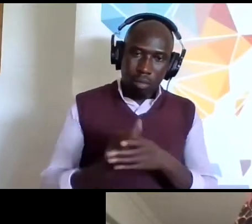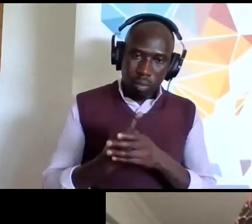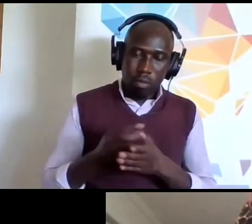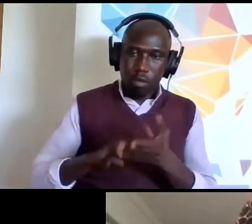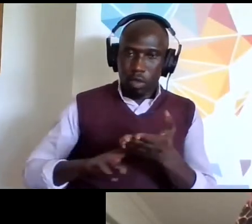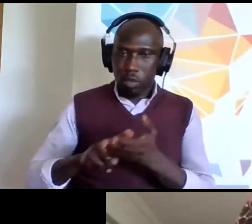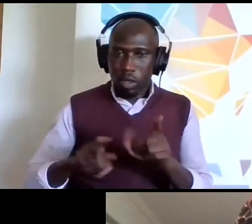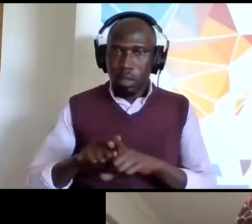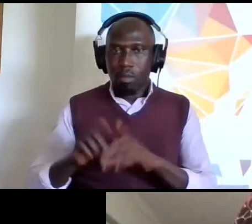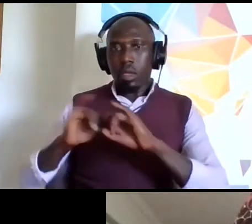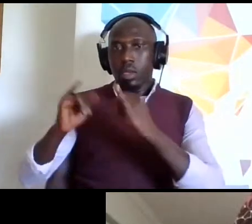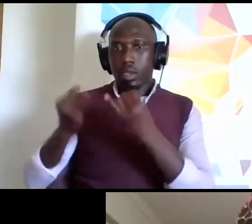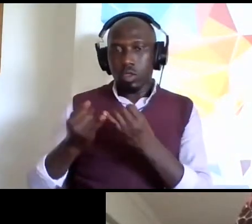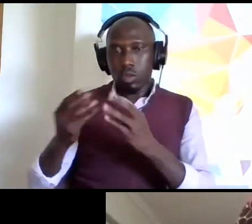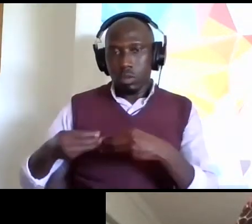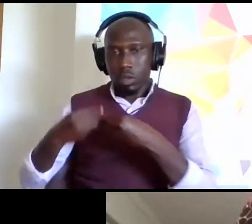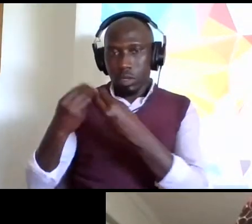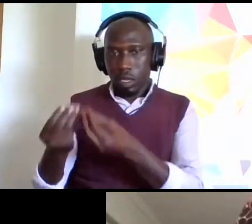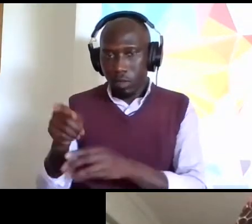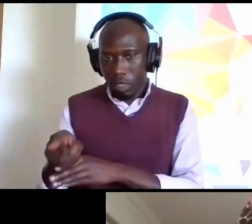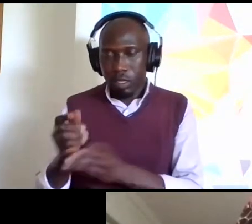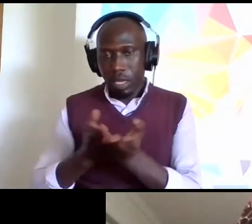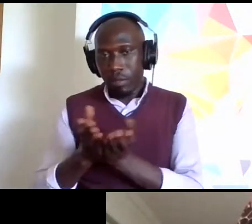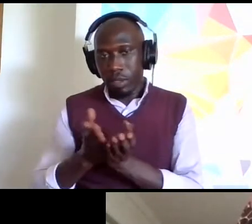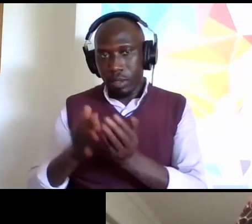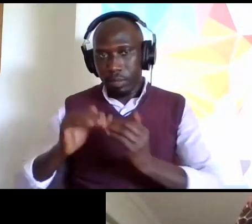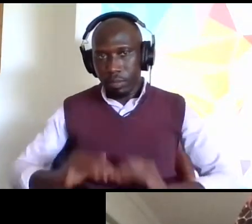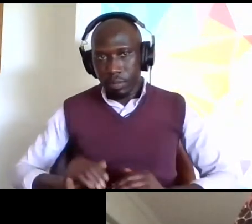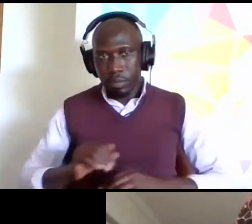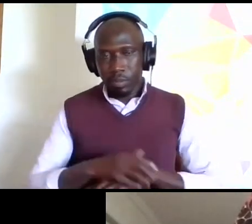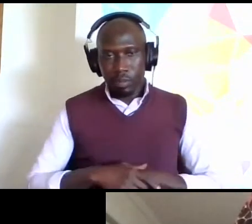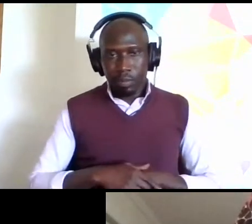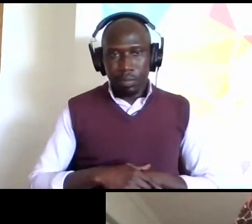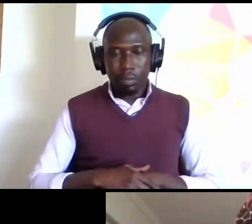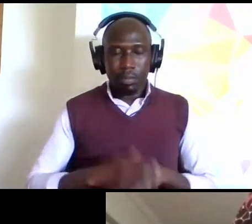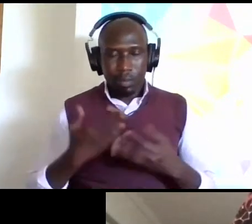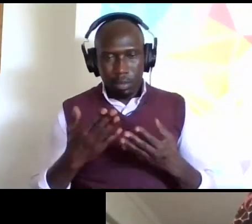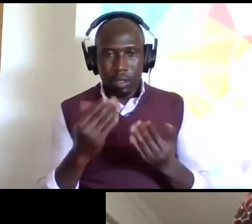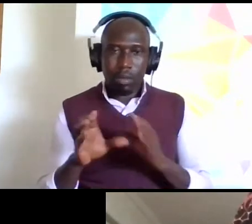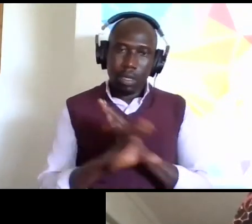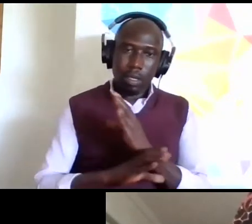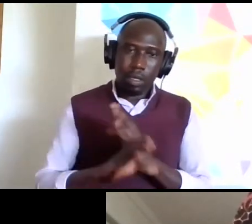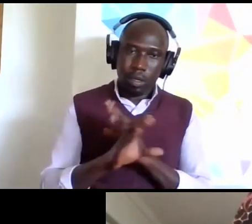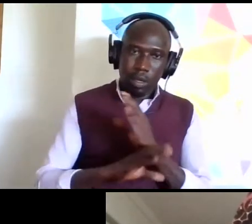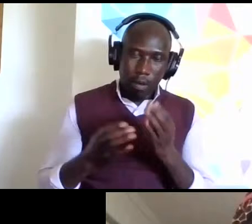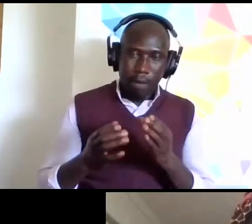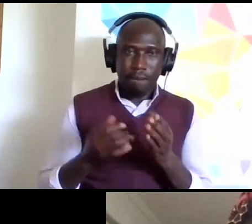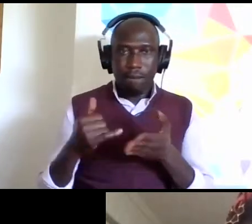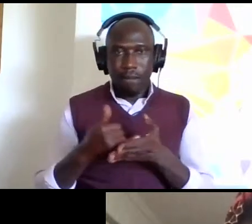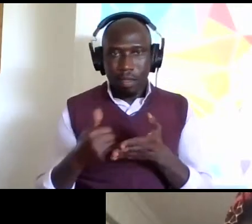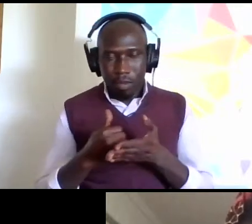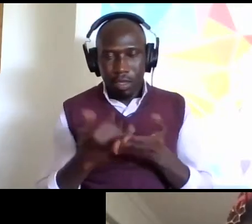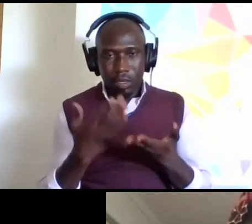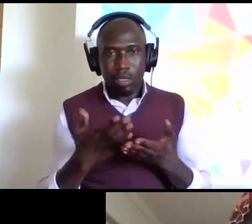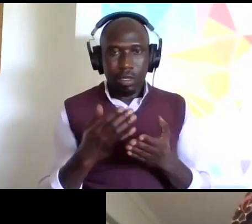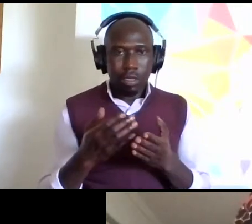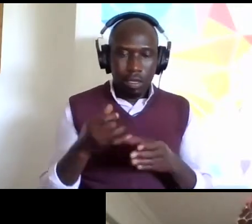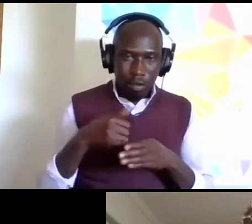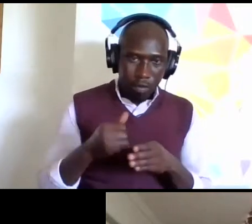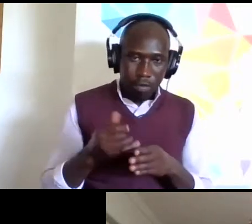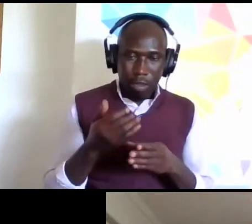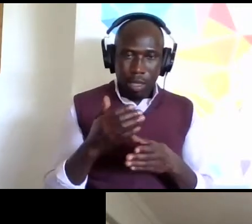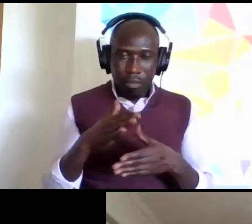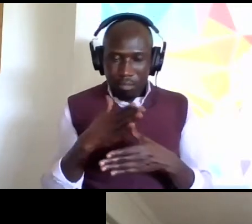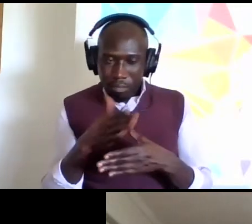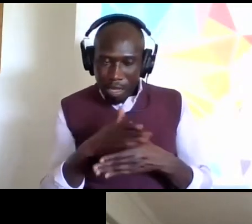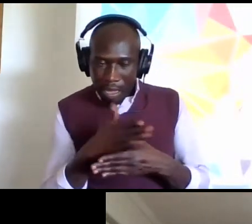users and institutions providing these services. As countries invest in closing the identity gap, they